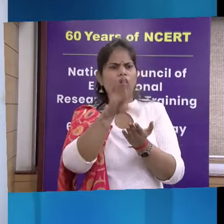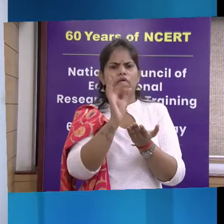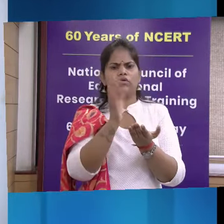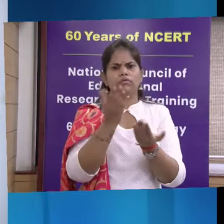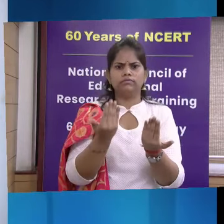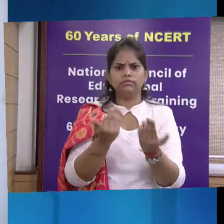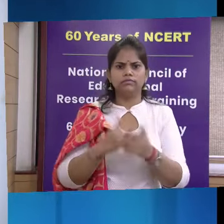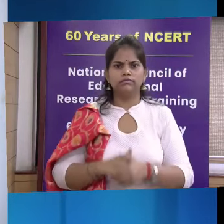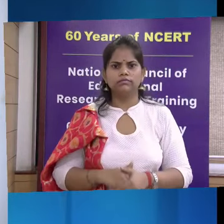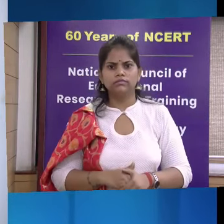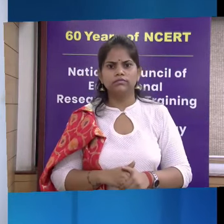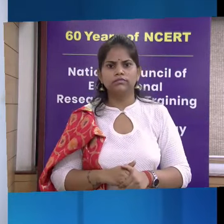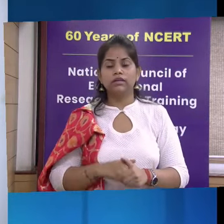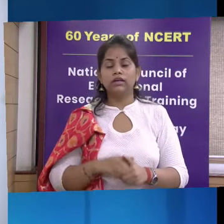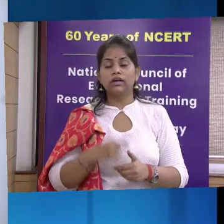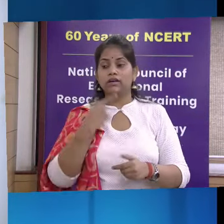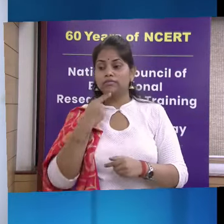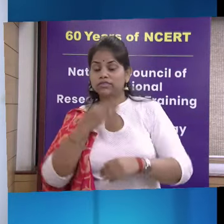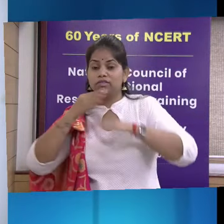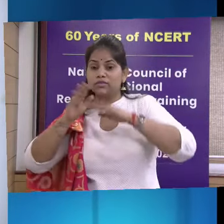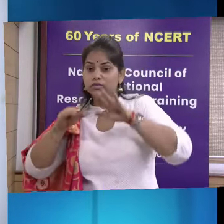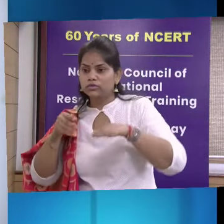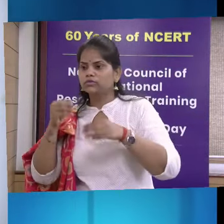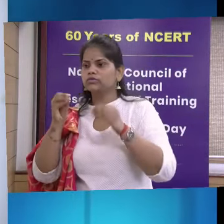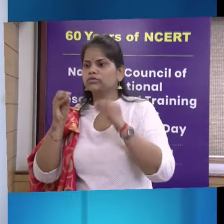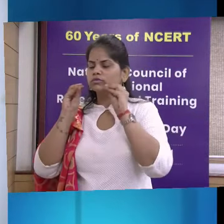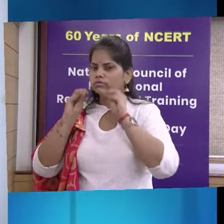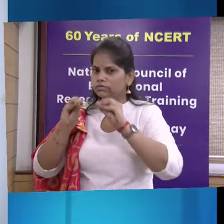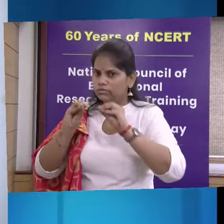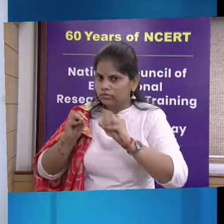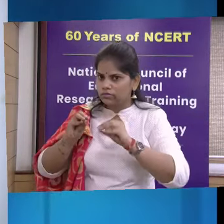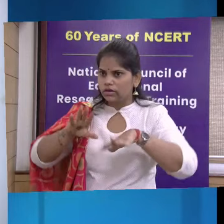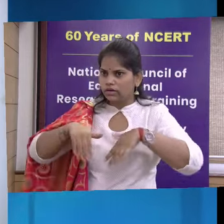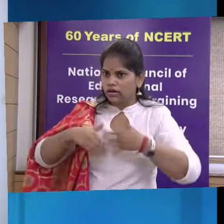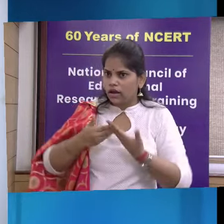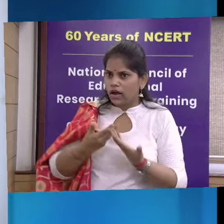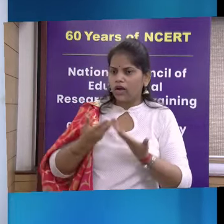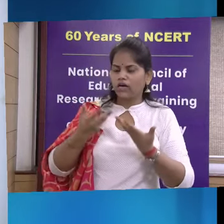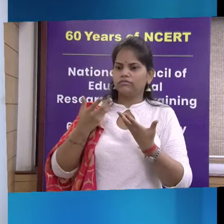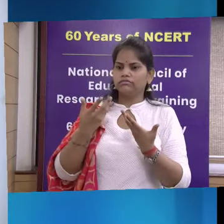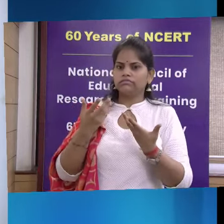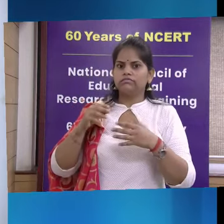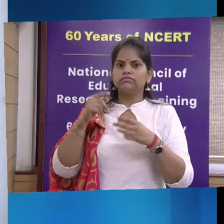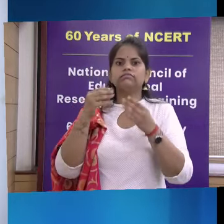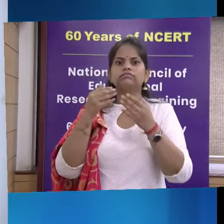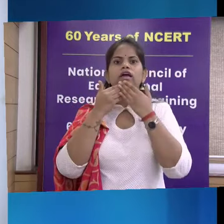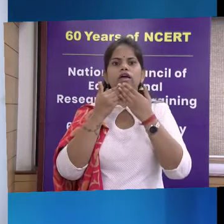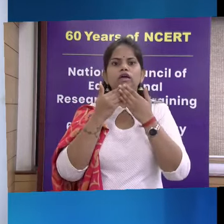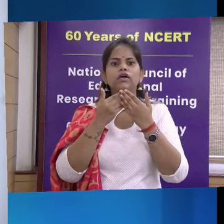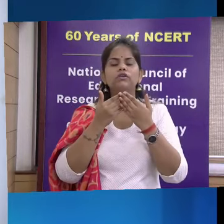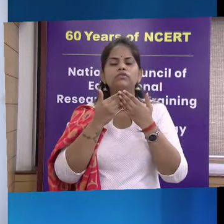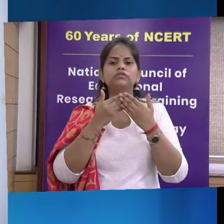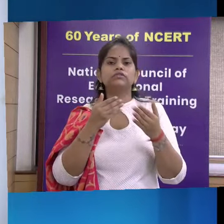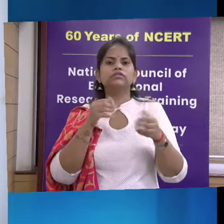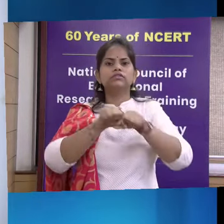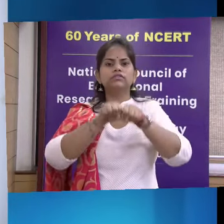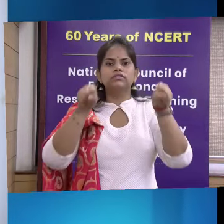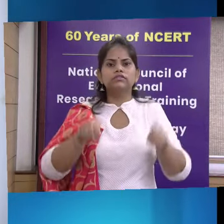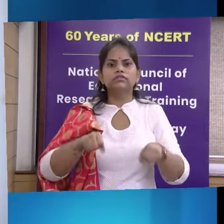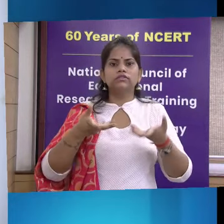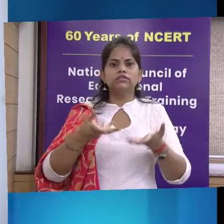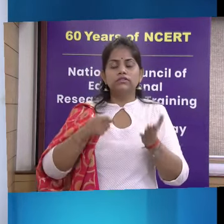our students. The NEP is a revolution in education system where vocational training is